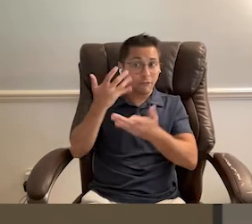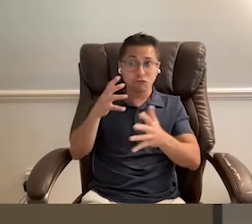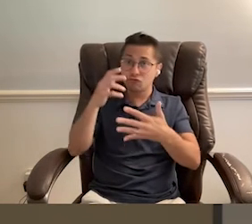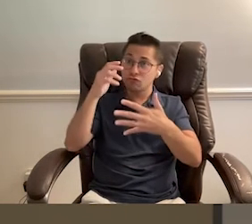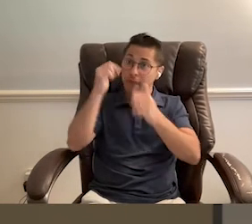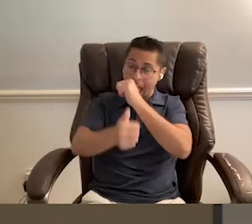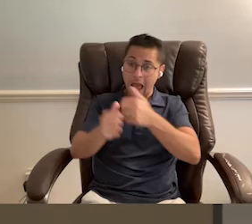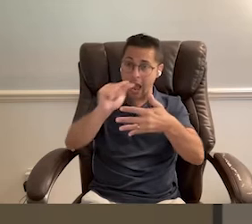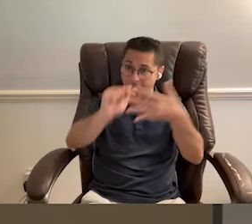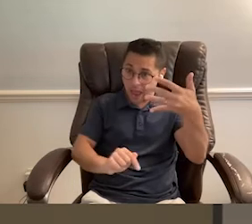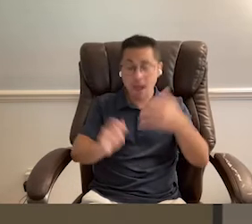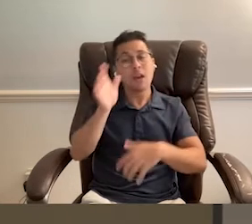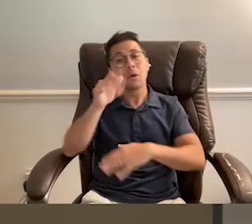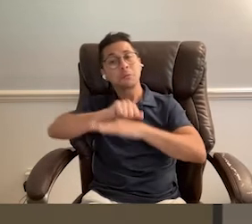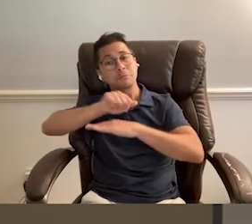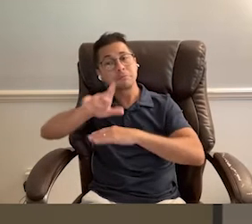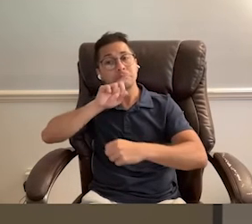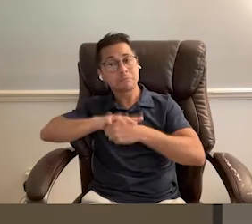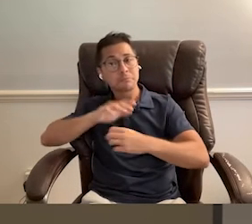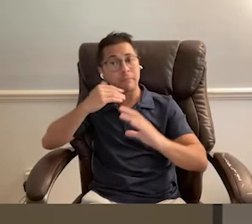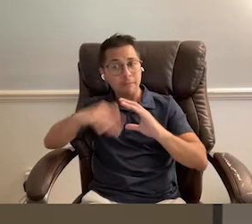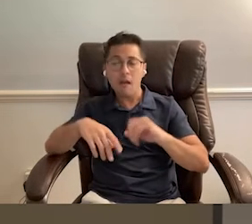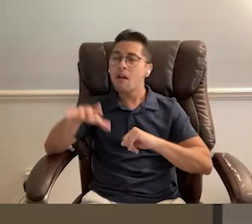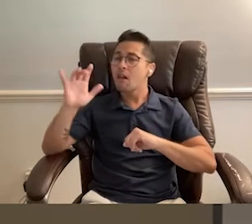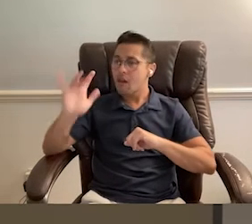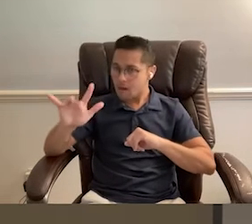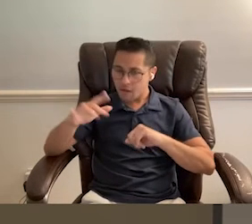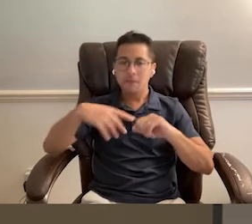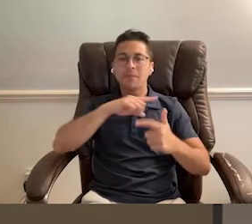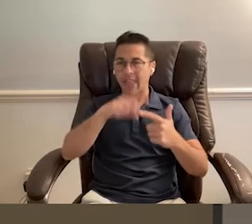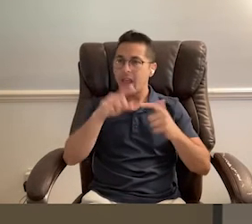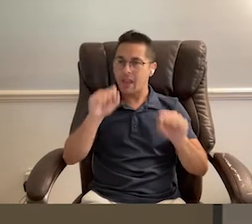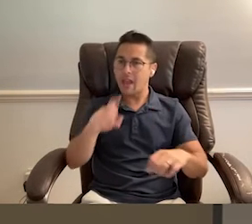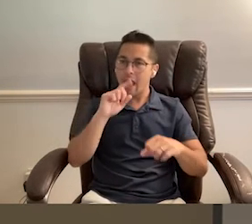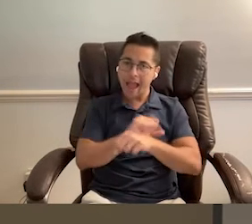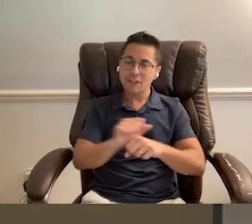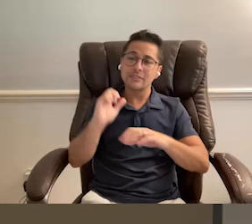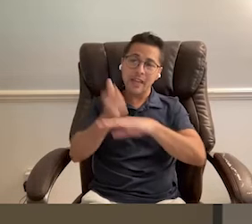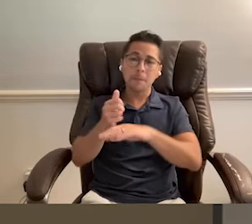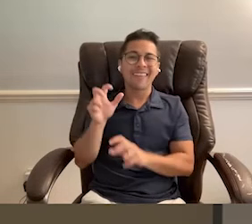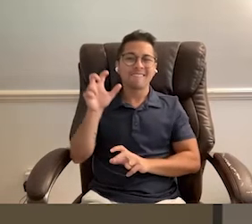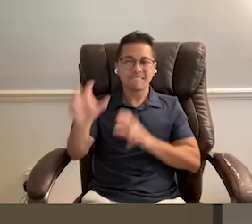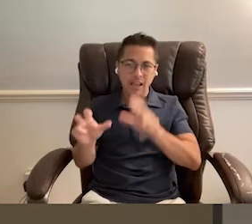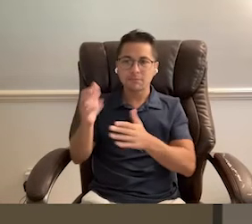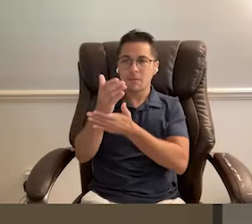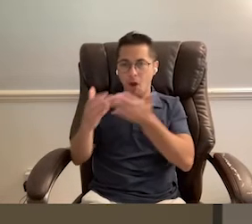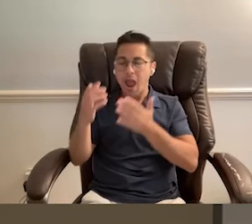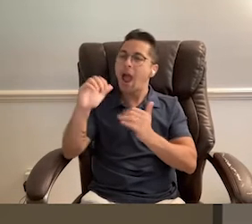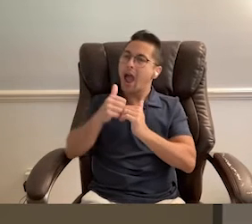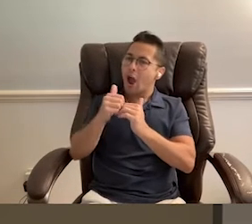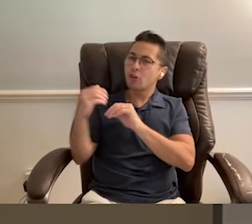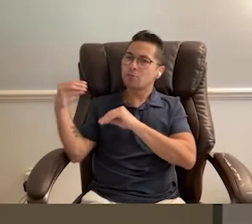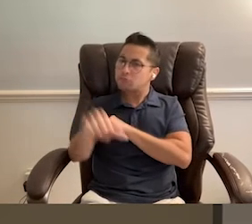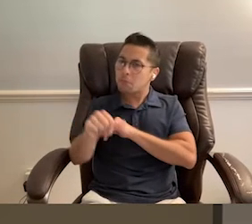confirmation email. You click on that, and then you actually set up the investment side. How are you going to put money into the account? What